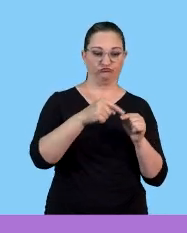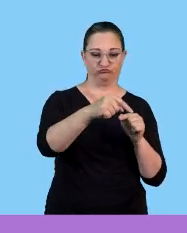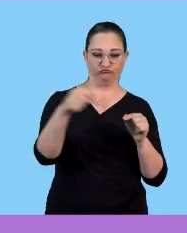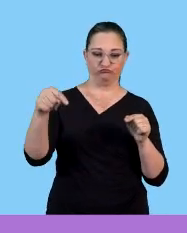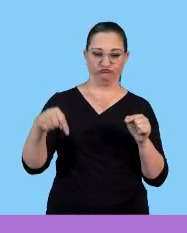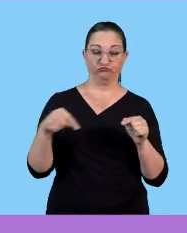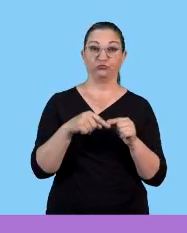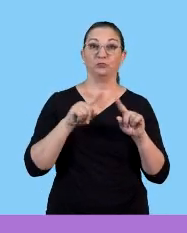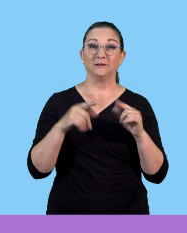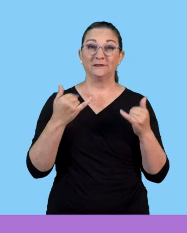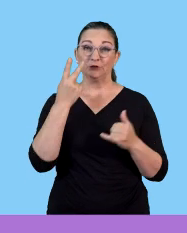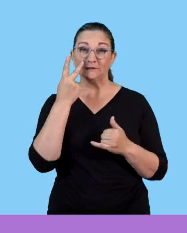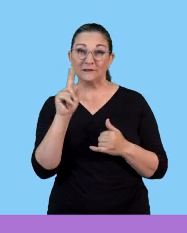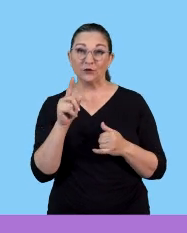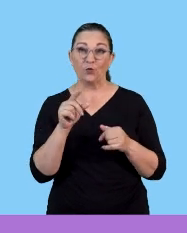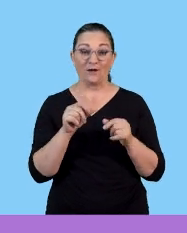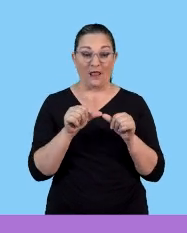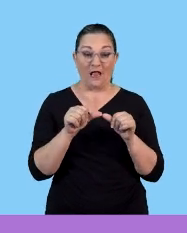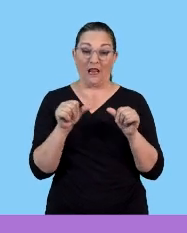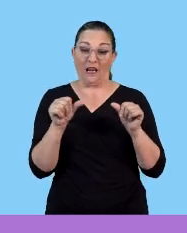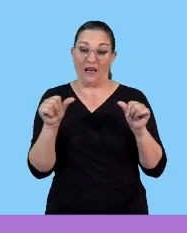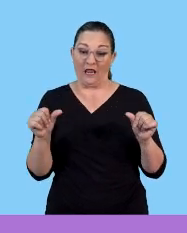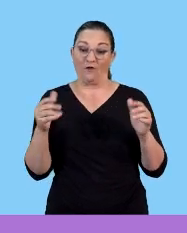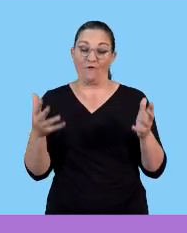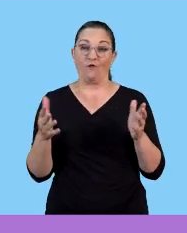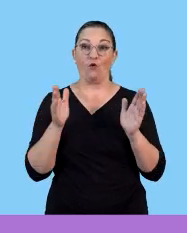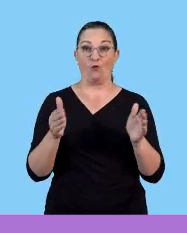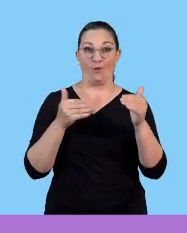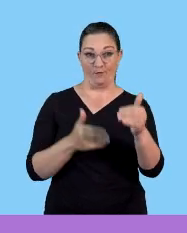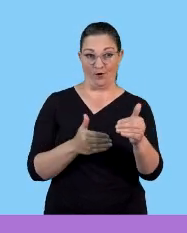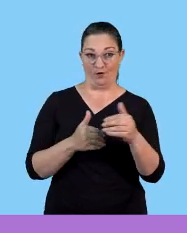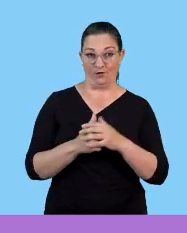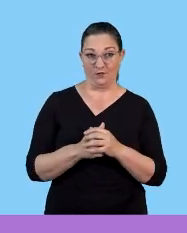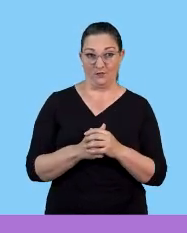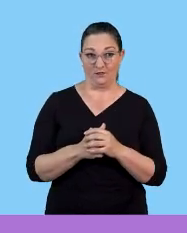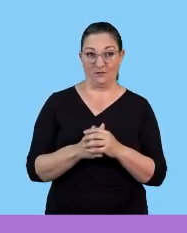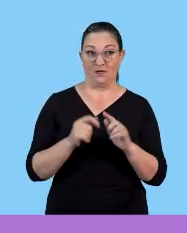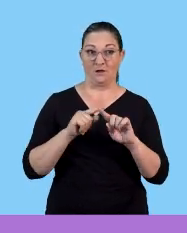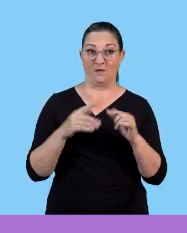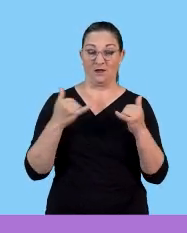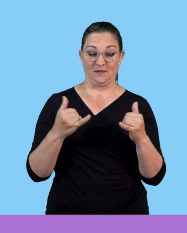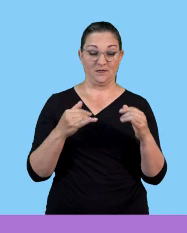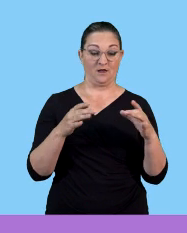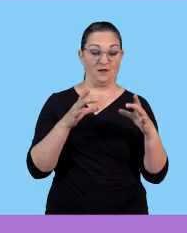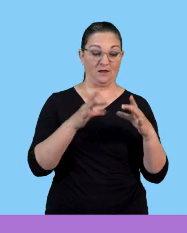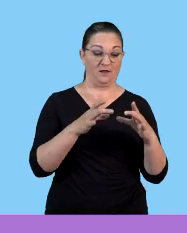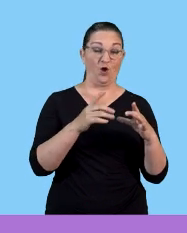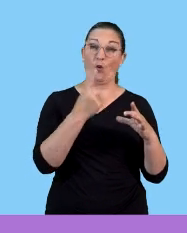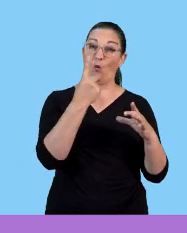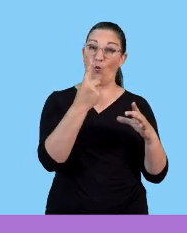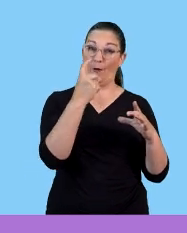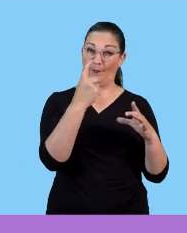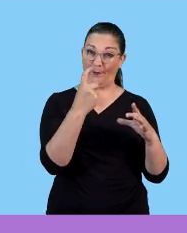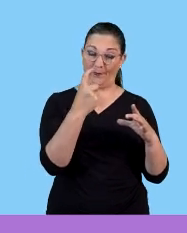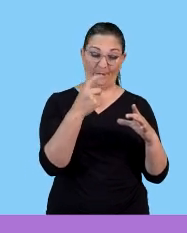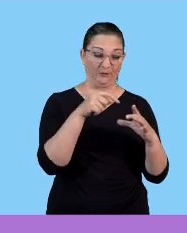Calculate the length of the box, right? Length of the box. If the diameter